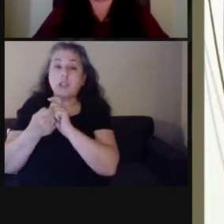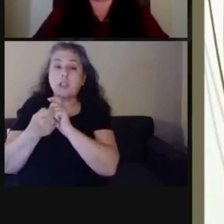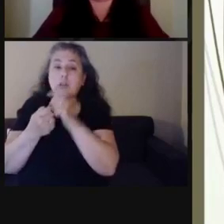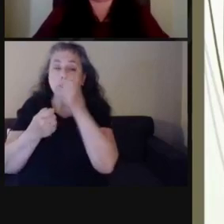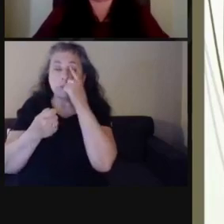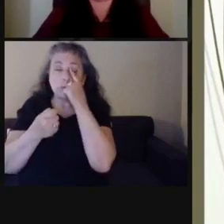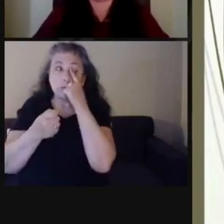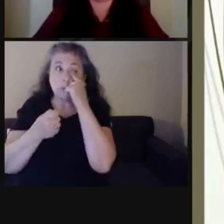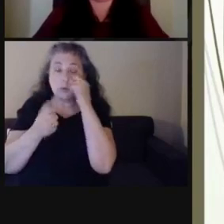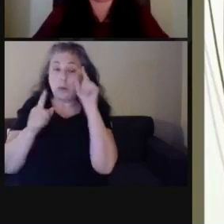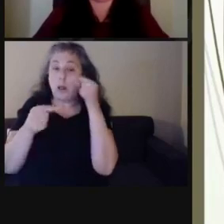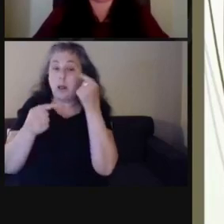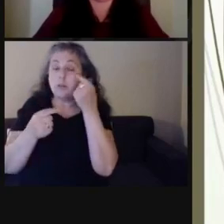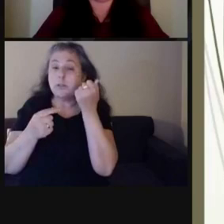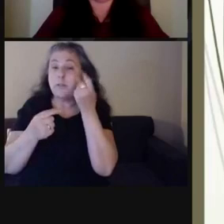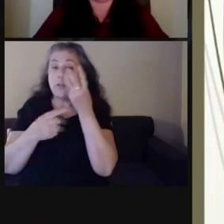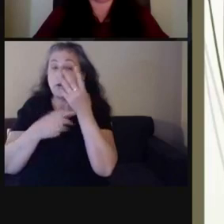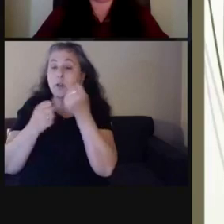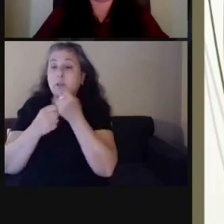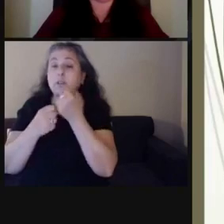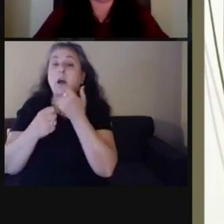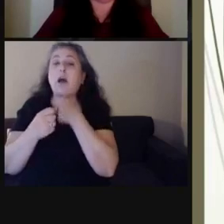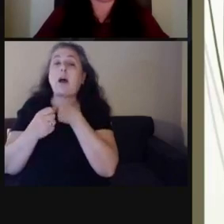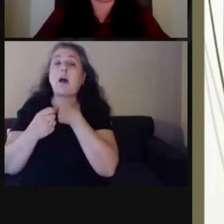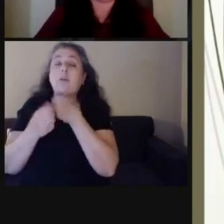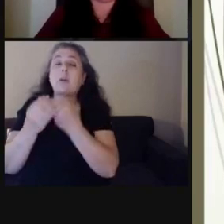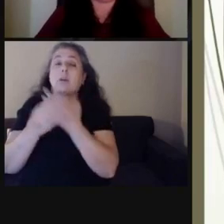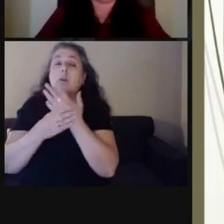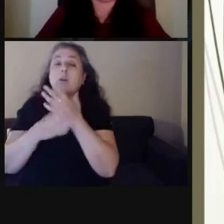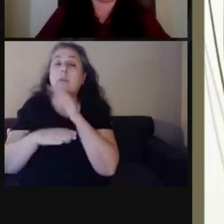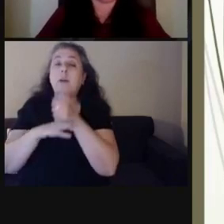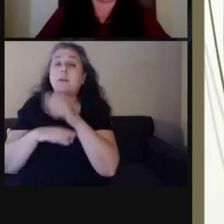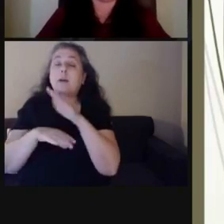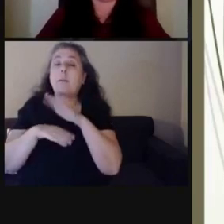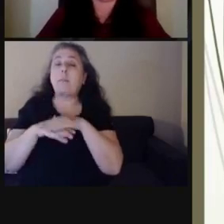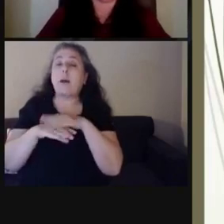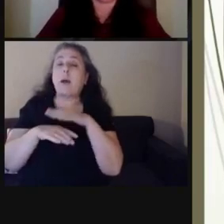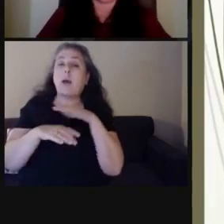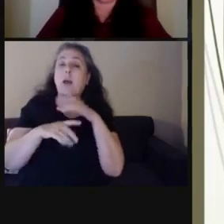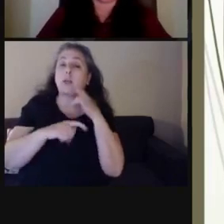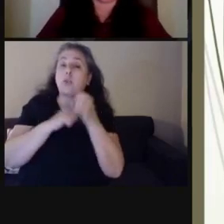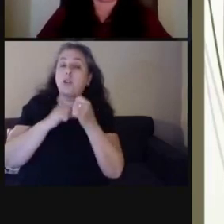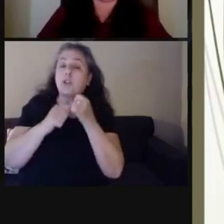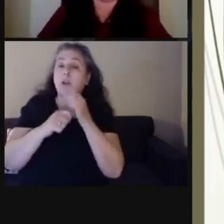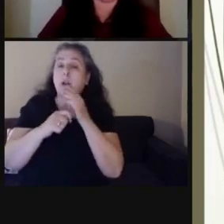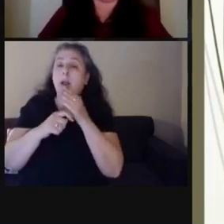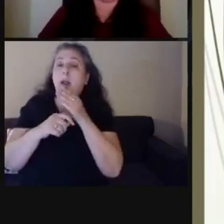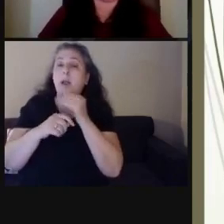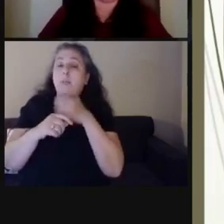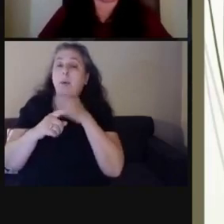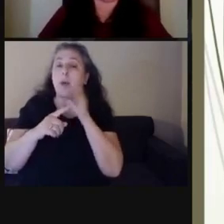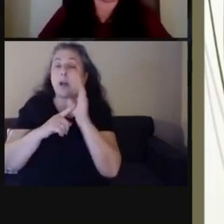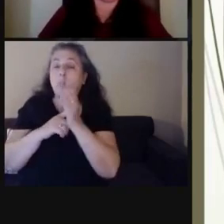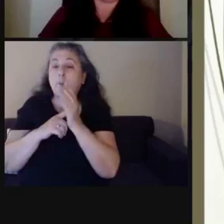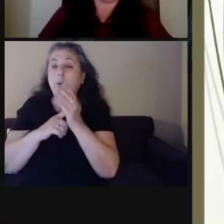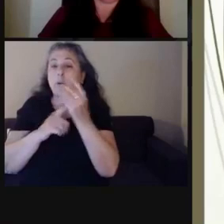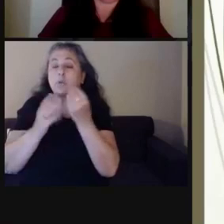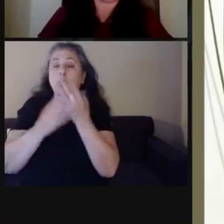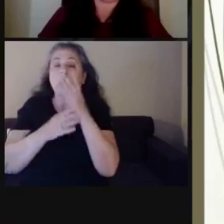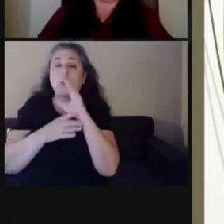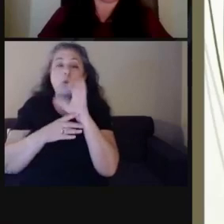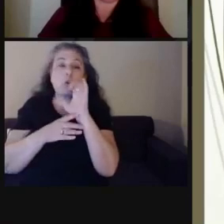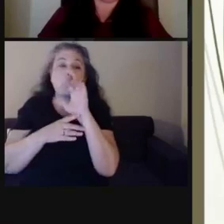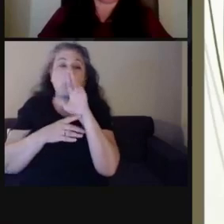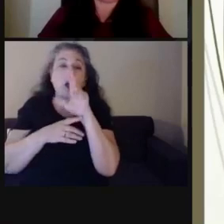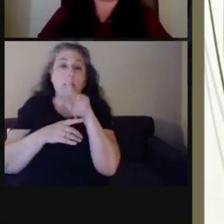The last few years, I've been growing based off my tradition, based off my culture, and I'll grow a crop